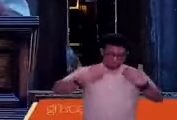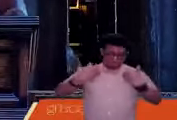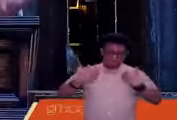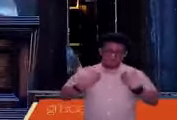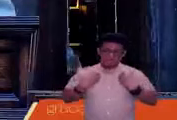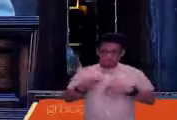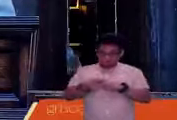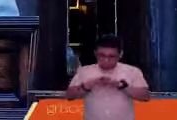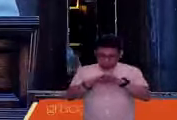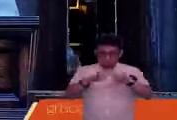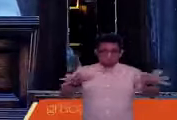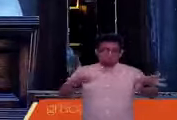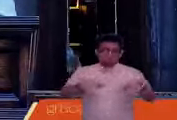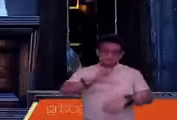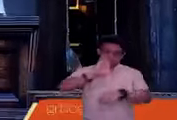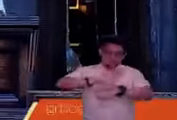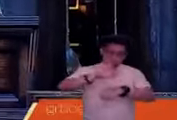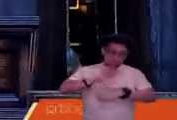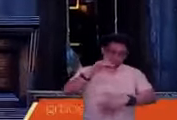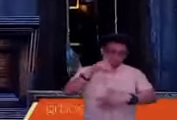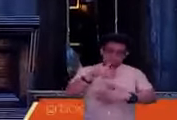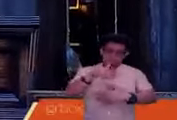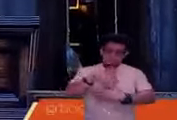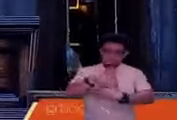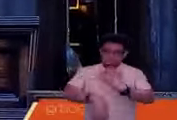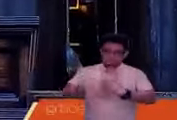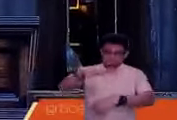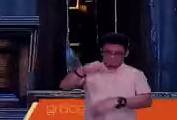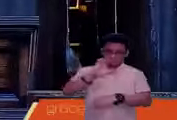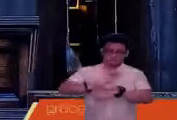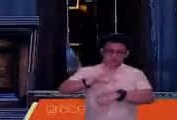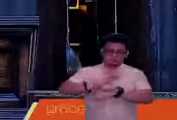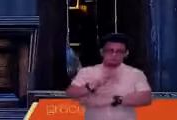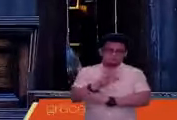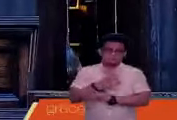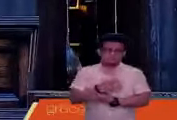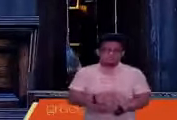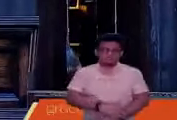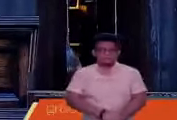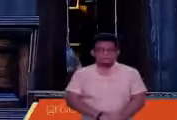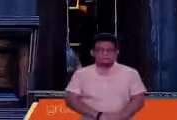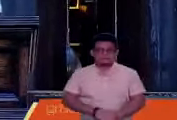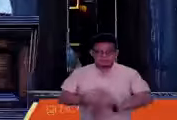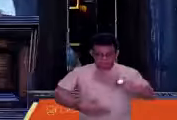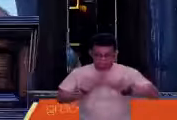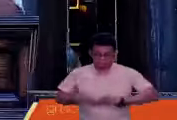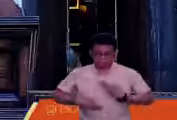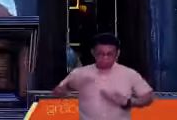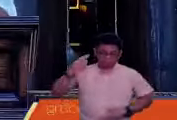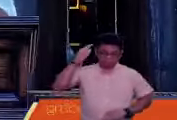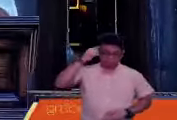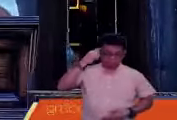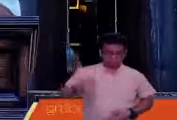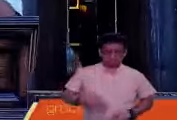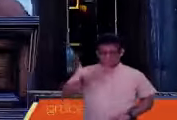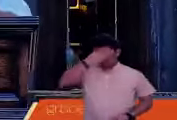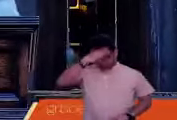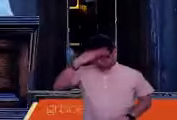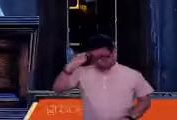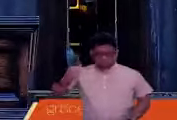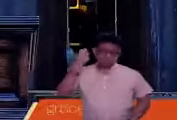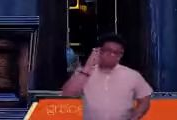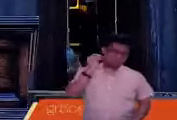pastors in the different extension churches. There is atong simbahan, nalipay ko naguna-huna because the experience that